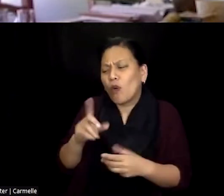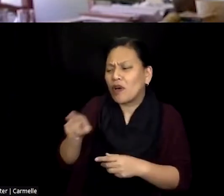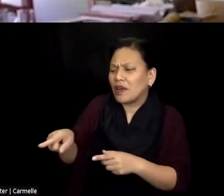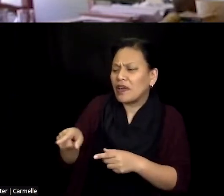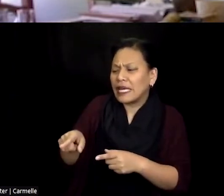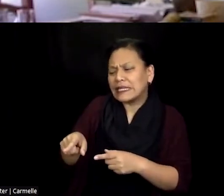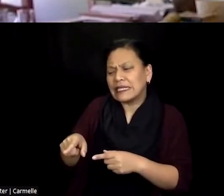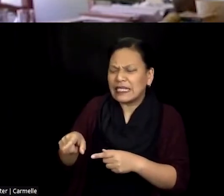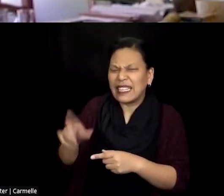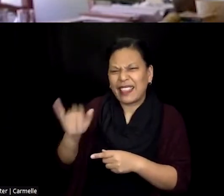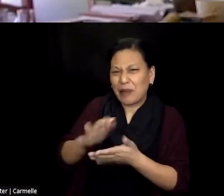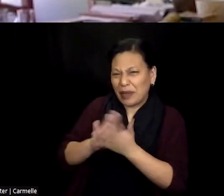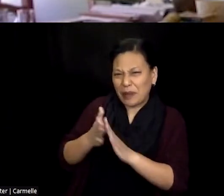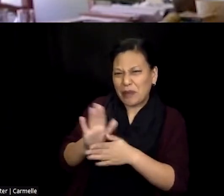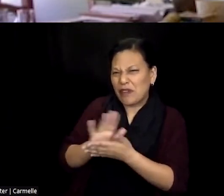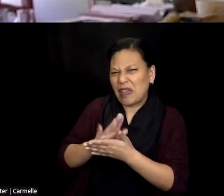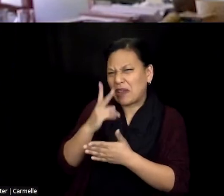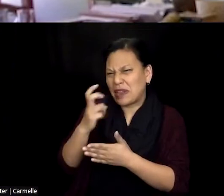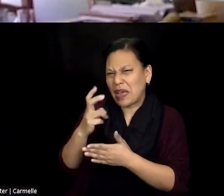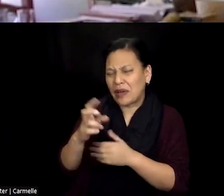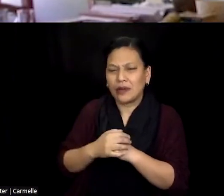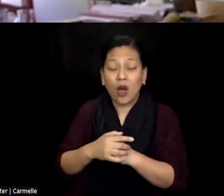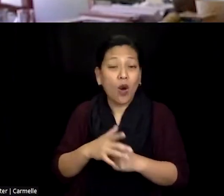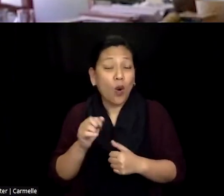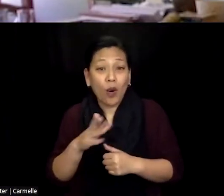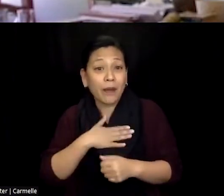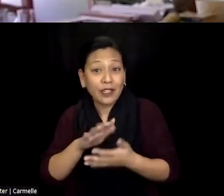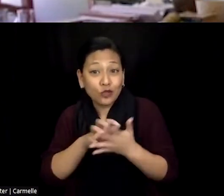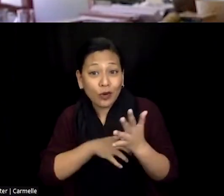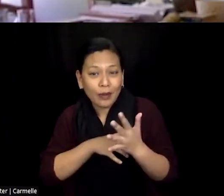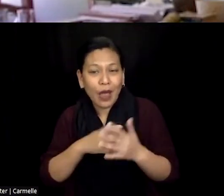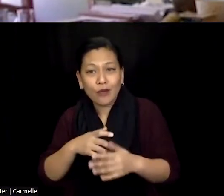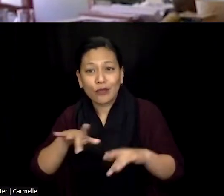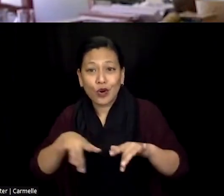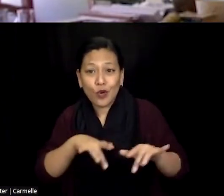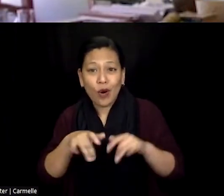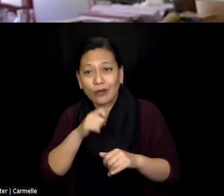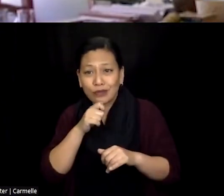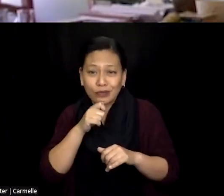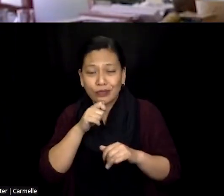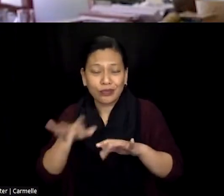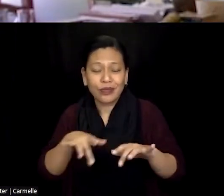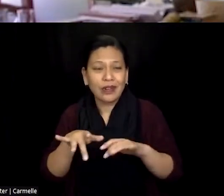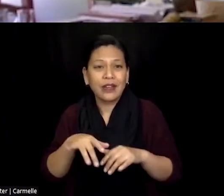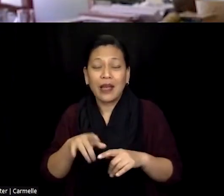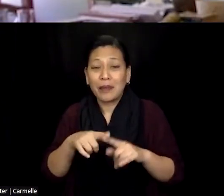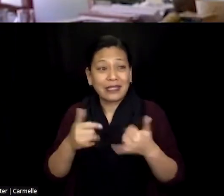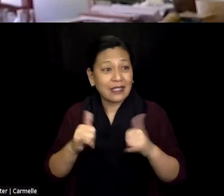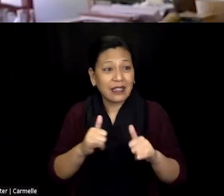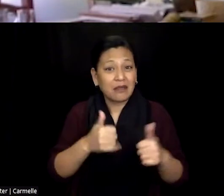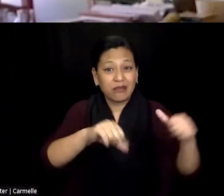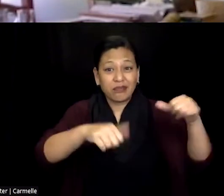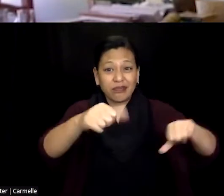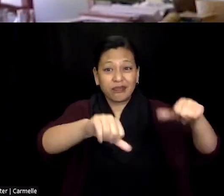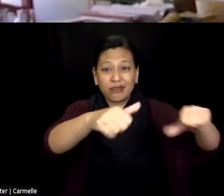this could, we can't see how this can be a movie. I'll record my scripts as podcast and send it to them with music. They can listen to the movie beforehand. And even then, we can't get